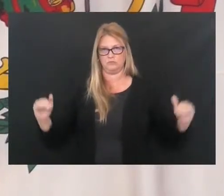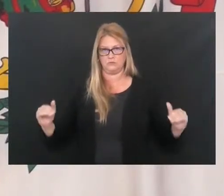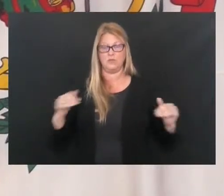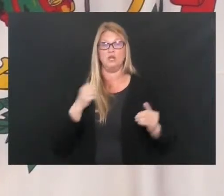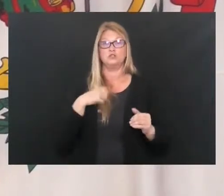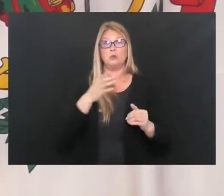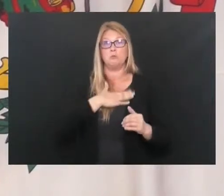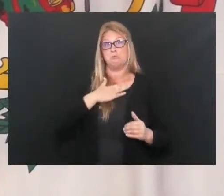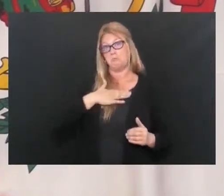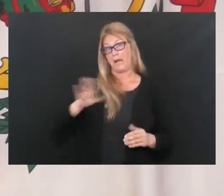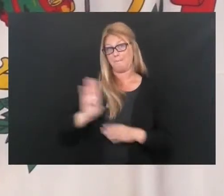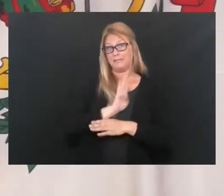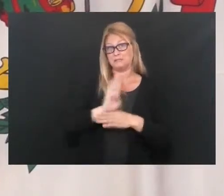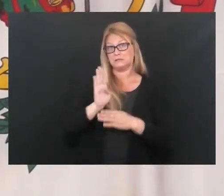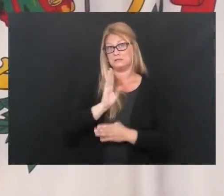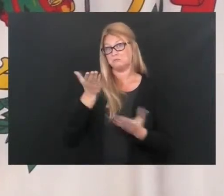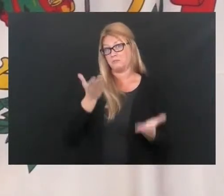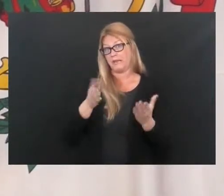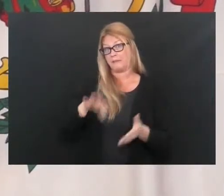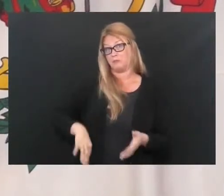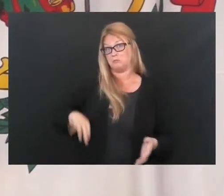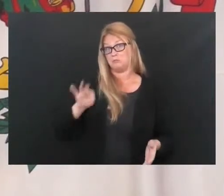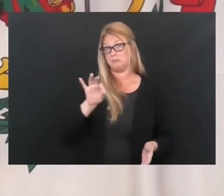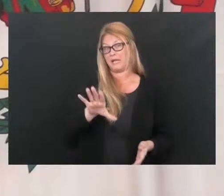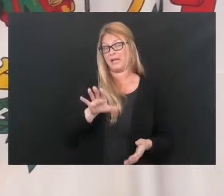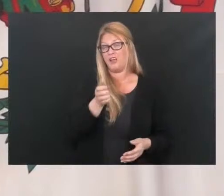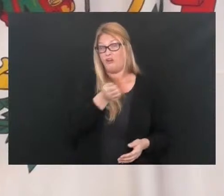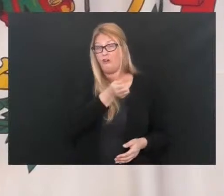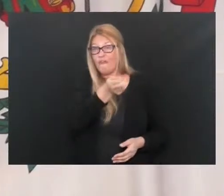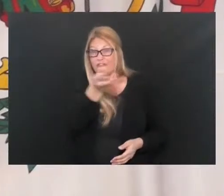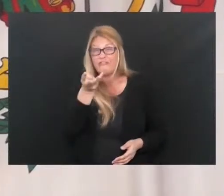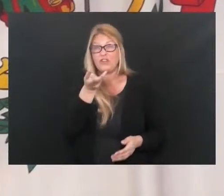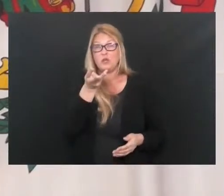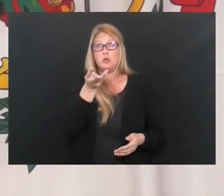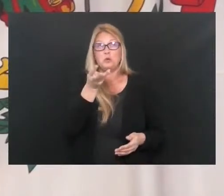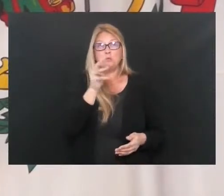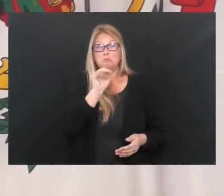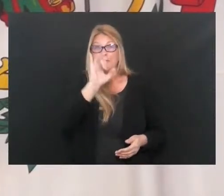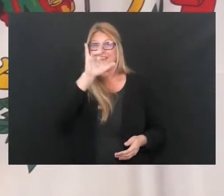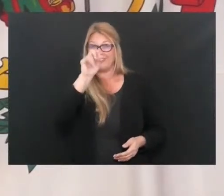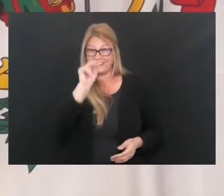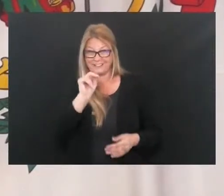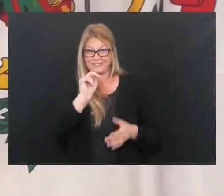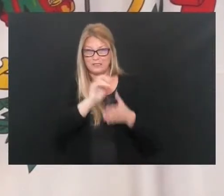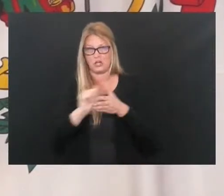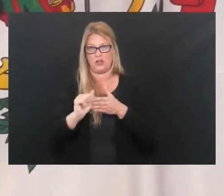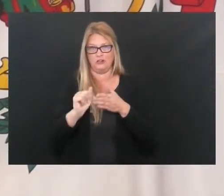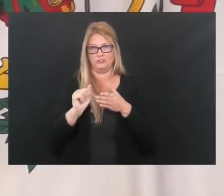may end up paying a few extra $1 million